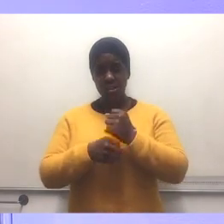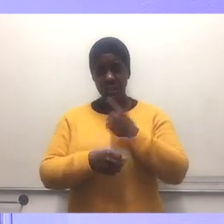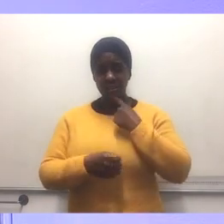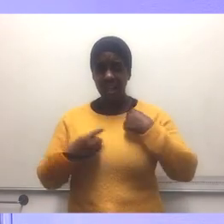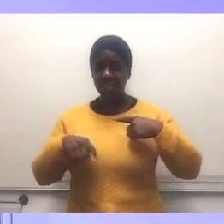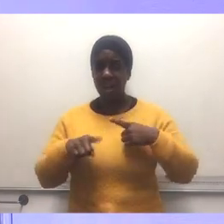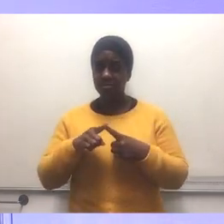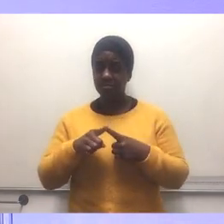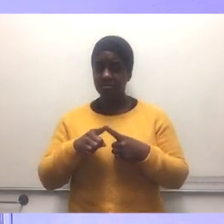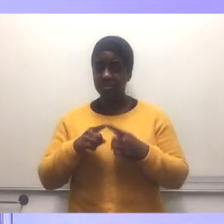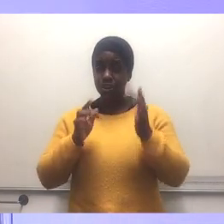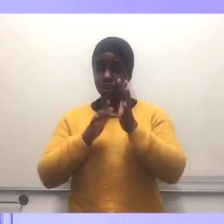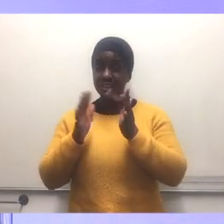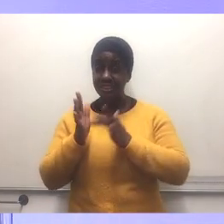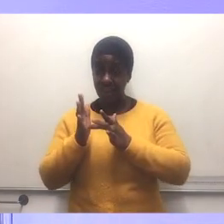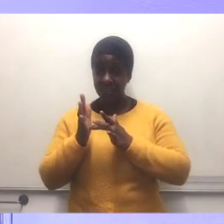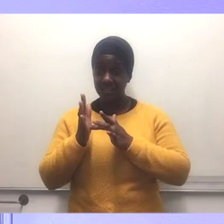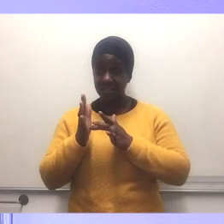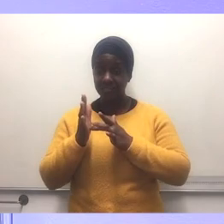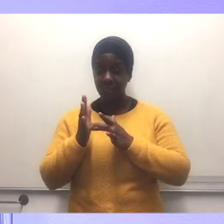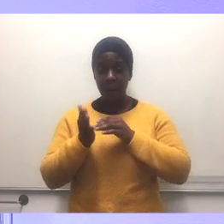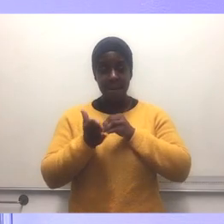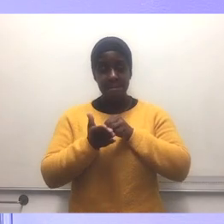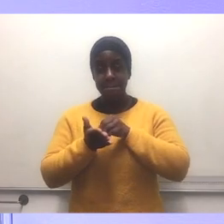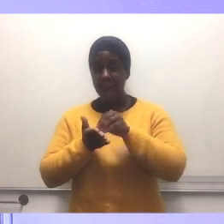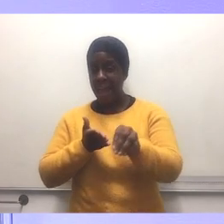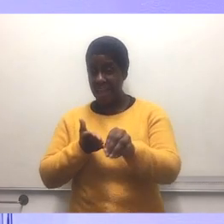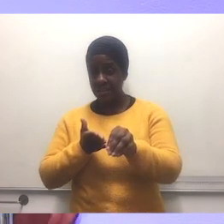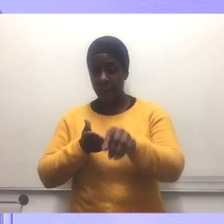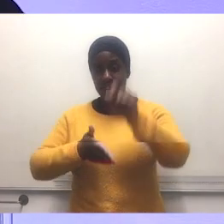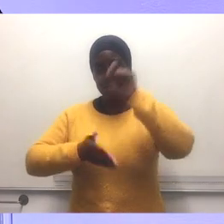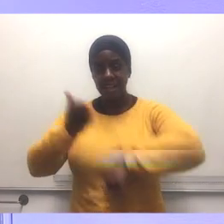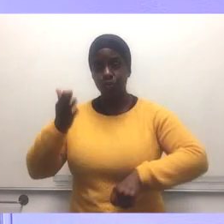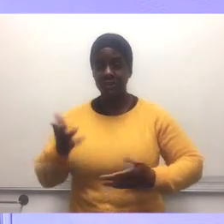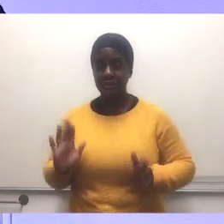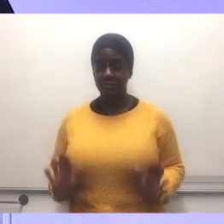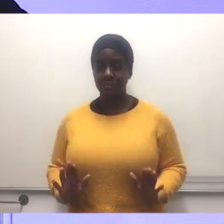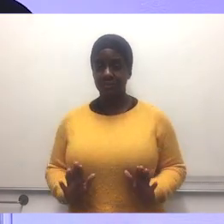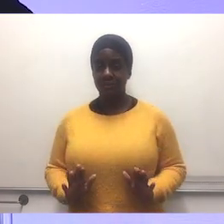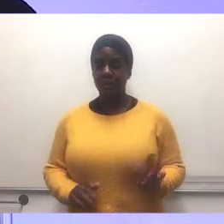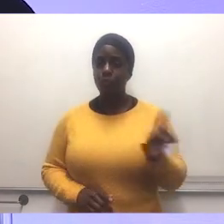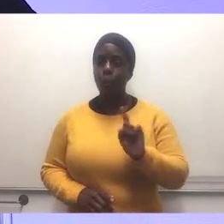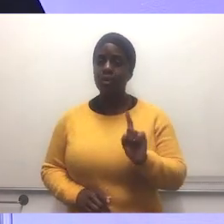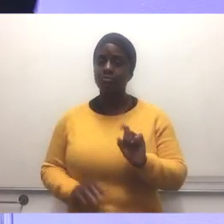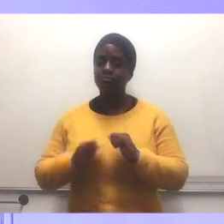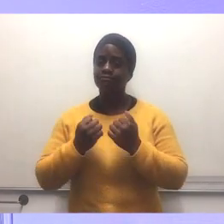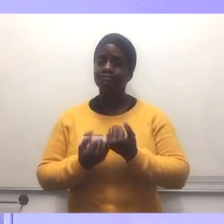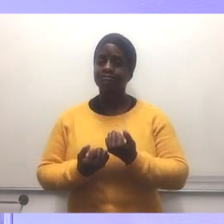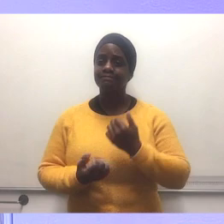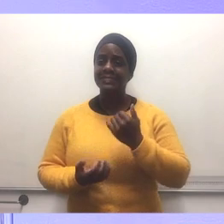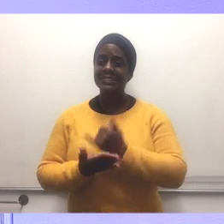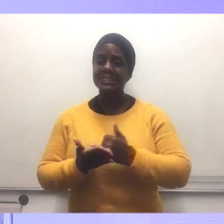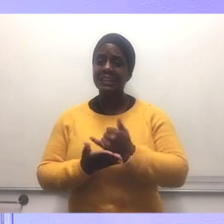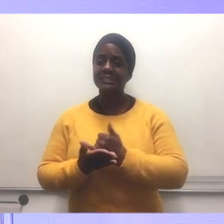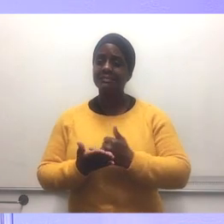today that Jesus has paid the penalty for your sins. He paid